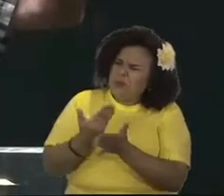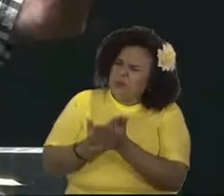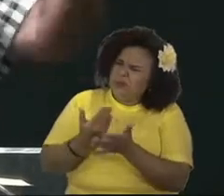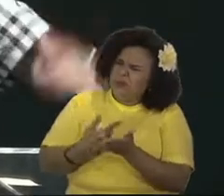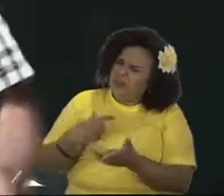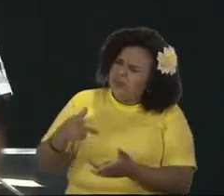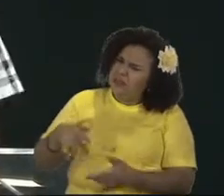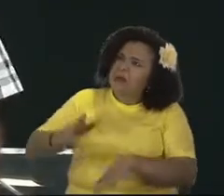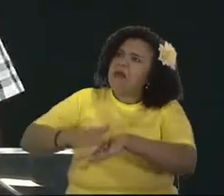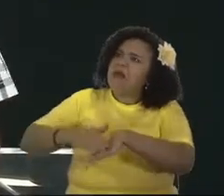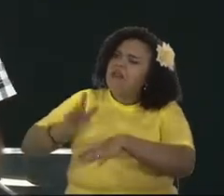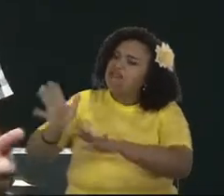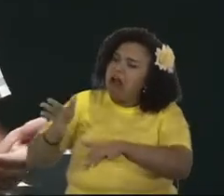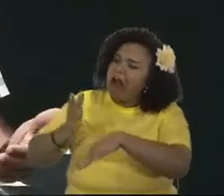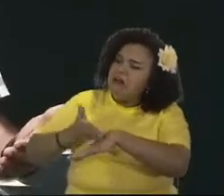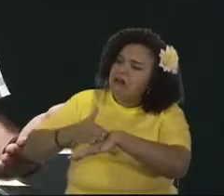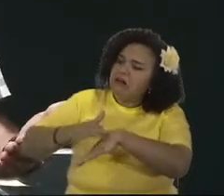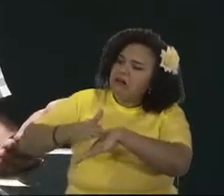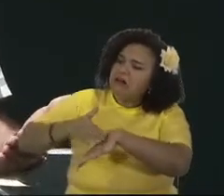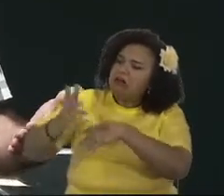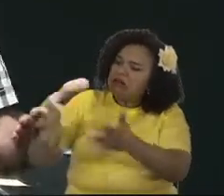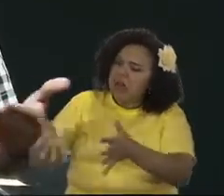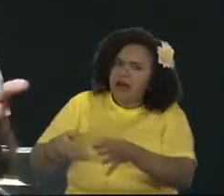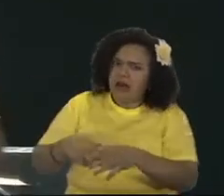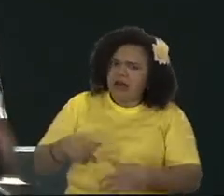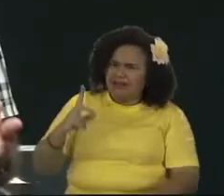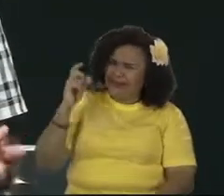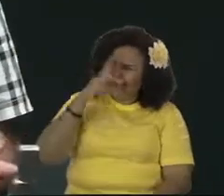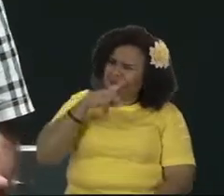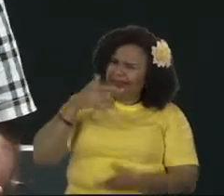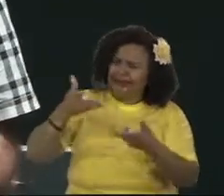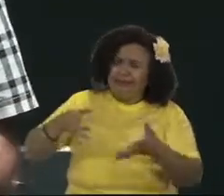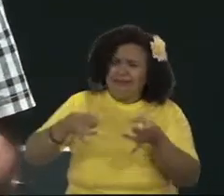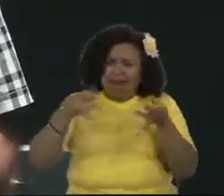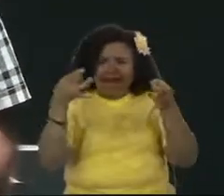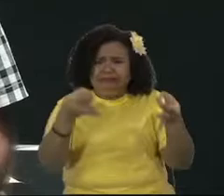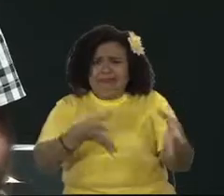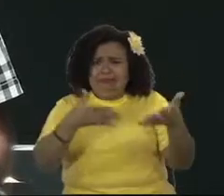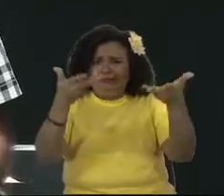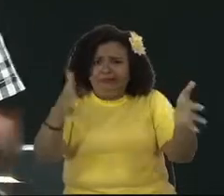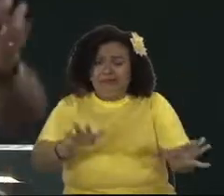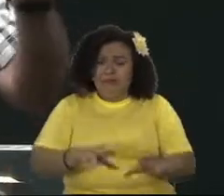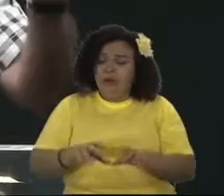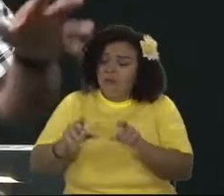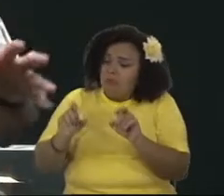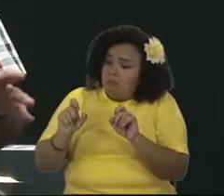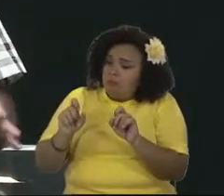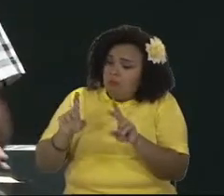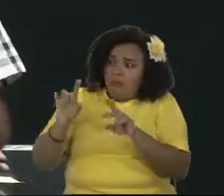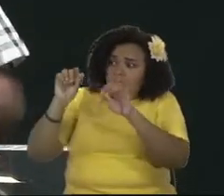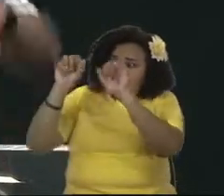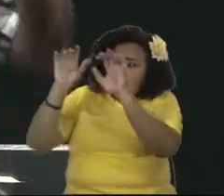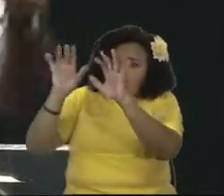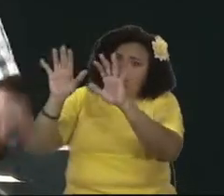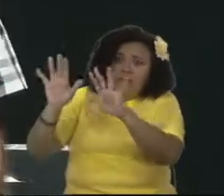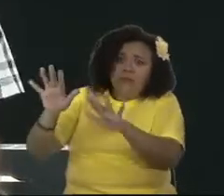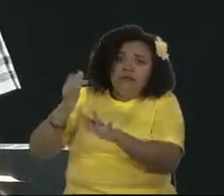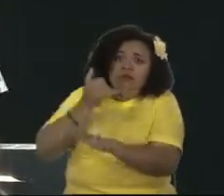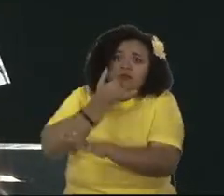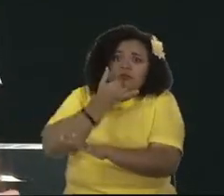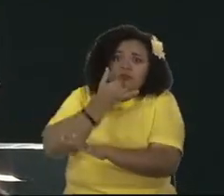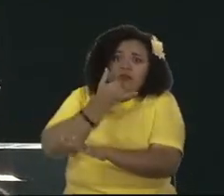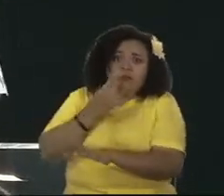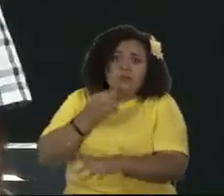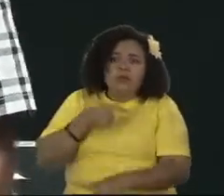study. And then I'm sad because of... But those who left, it was